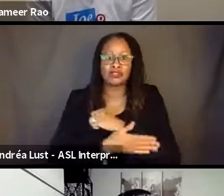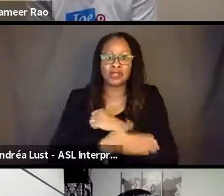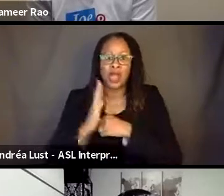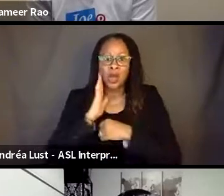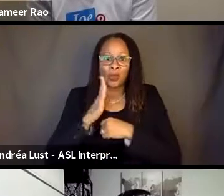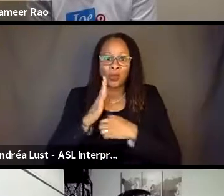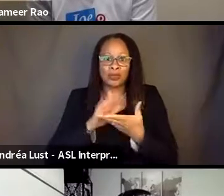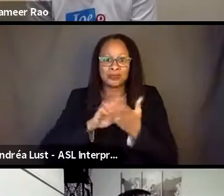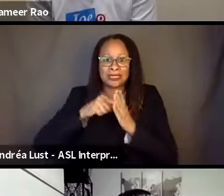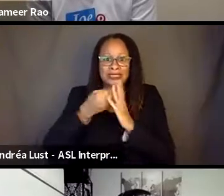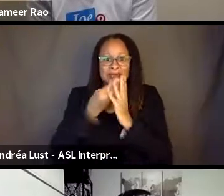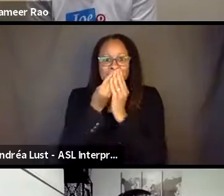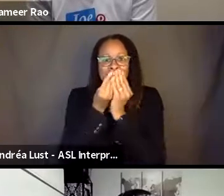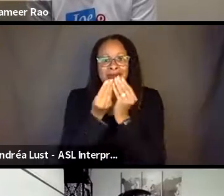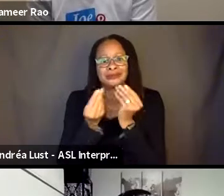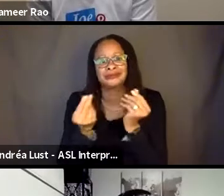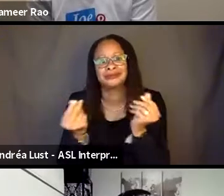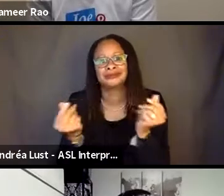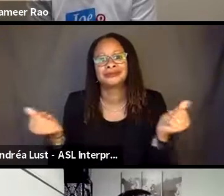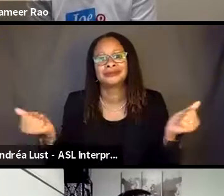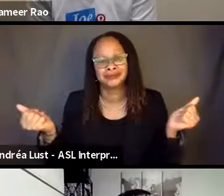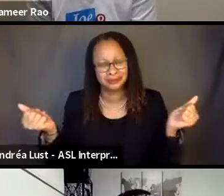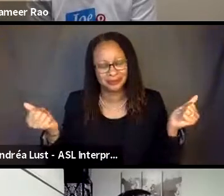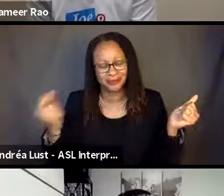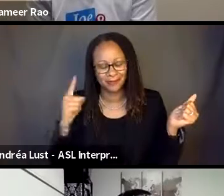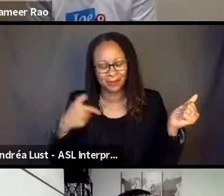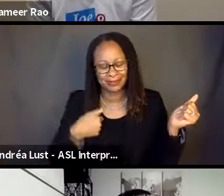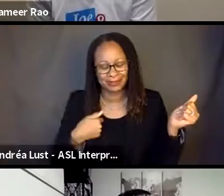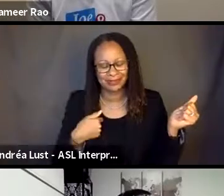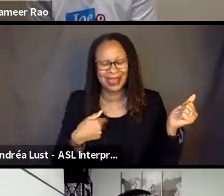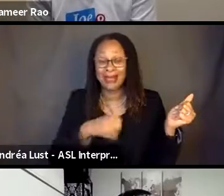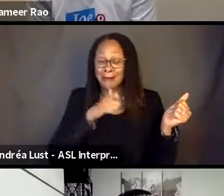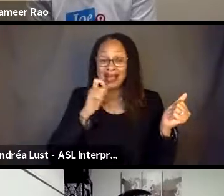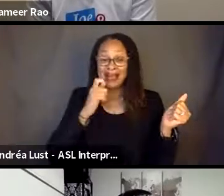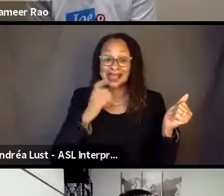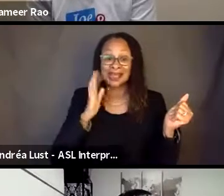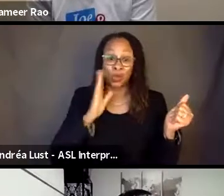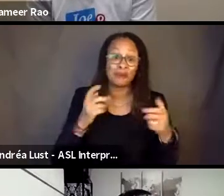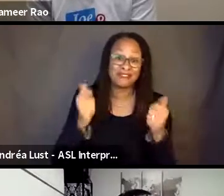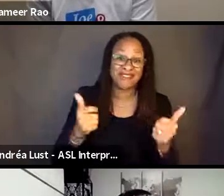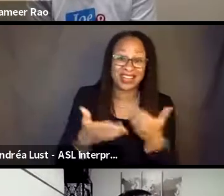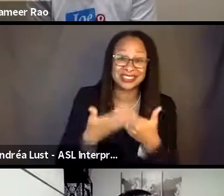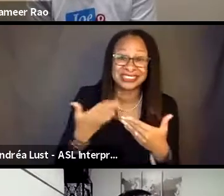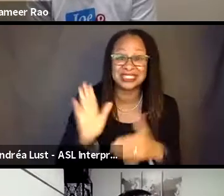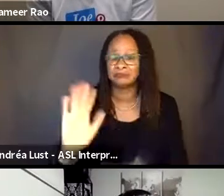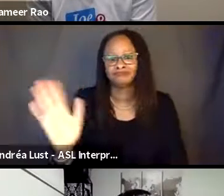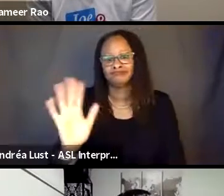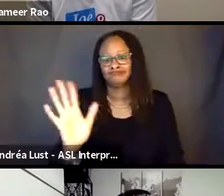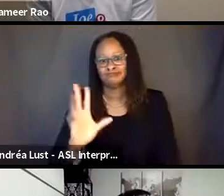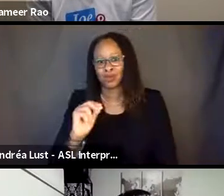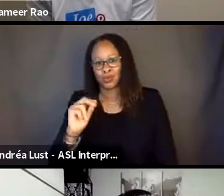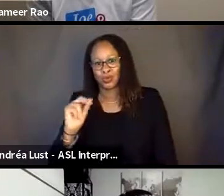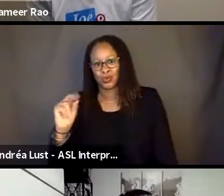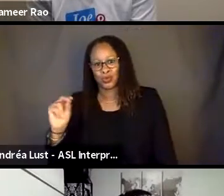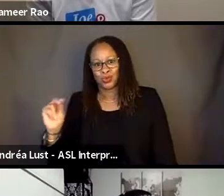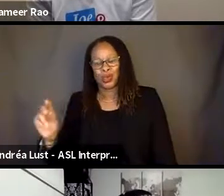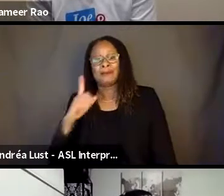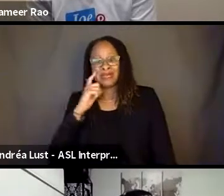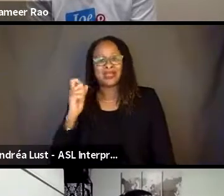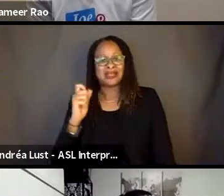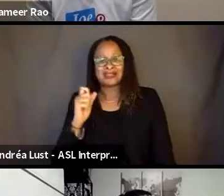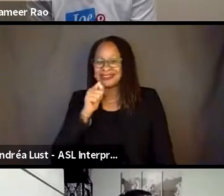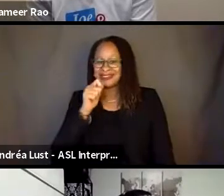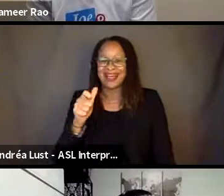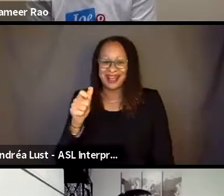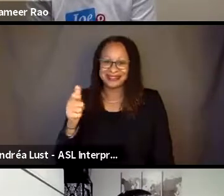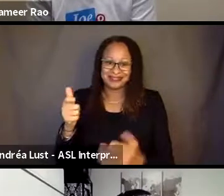to ease for me. Now, I'm not saying that that's going to be fast and easy, because it's far from